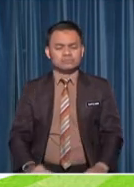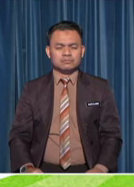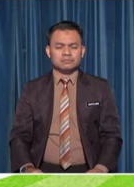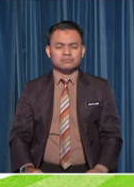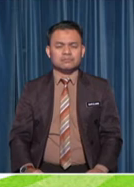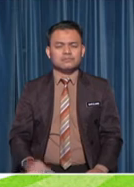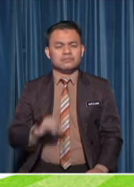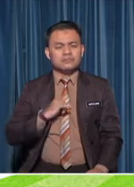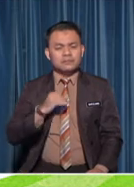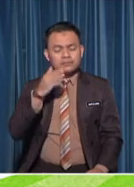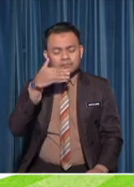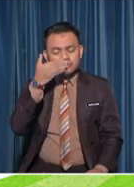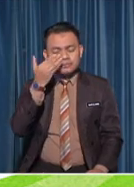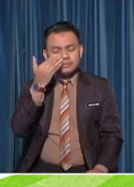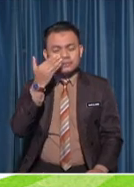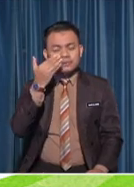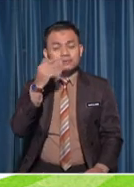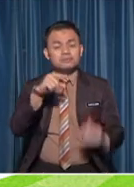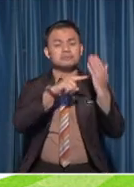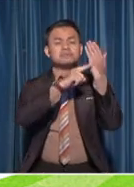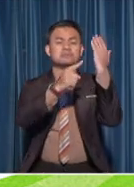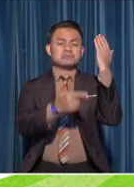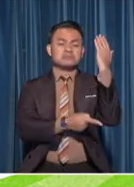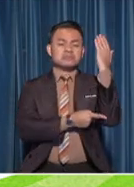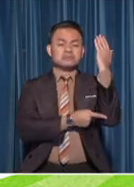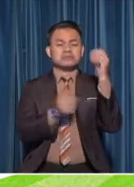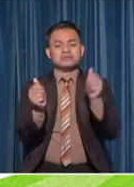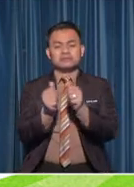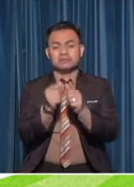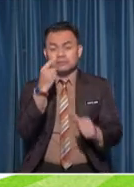I smell the smelly garbage with my nose.